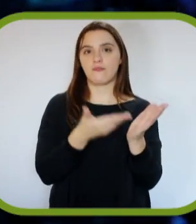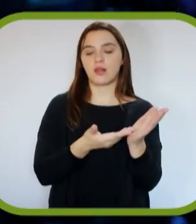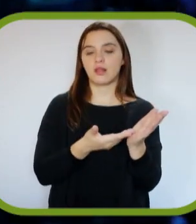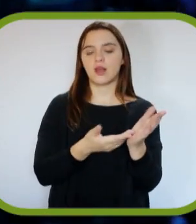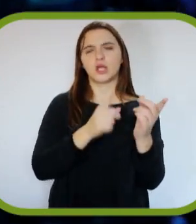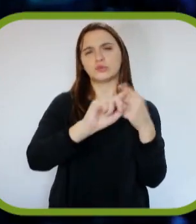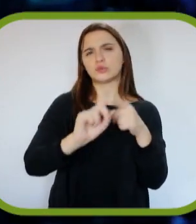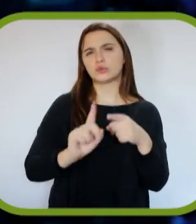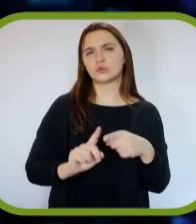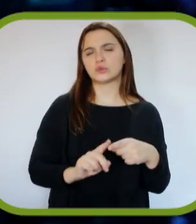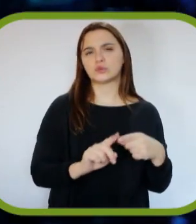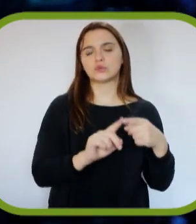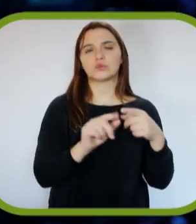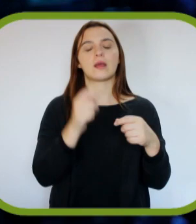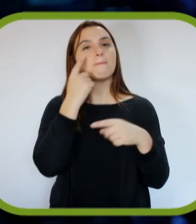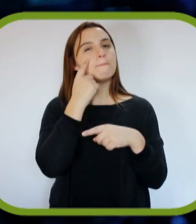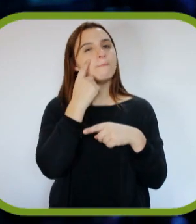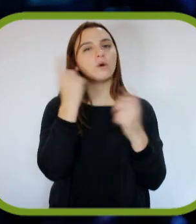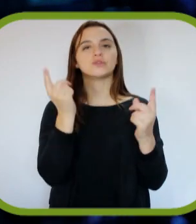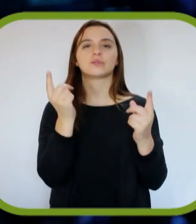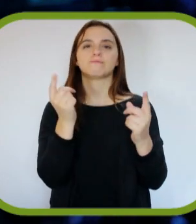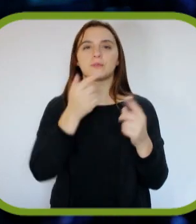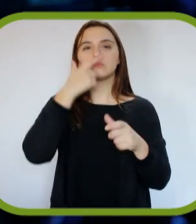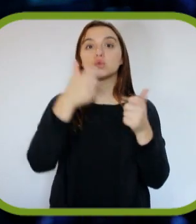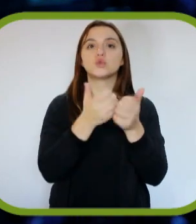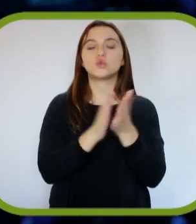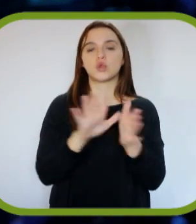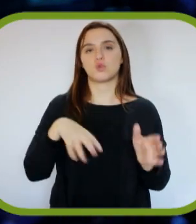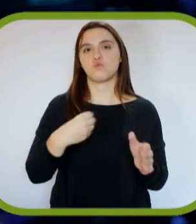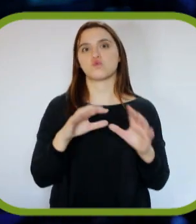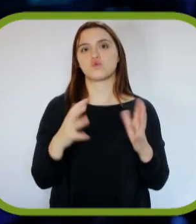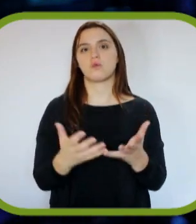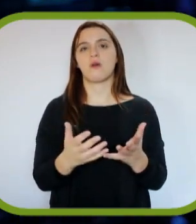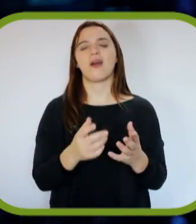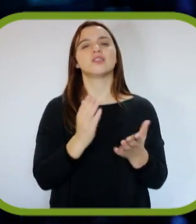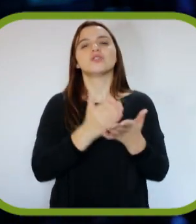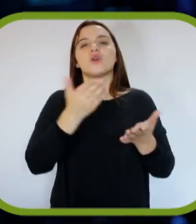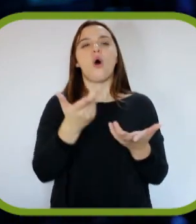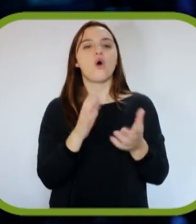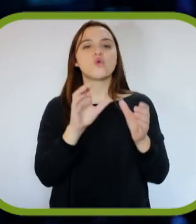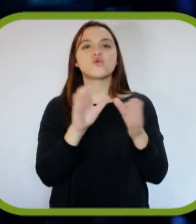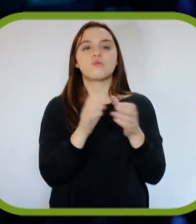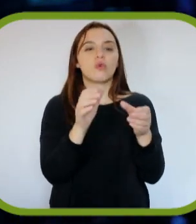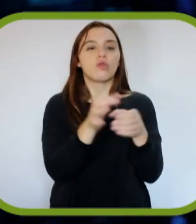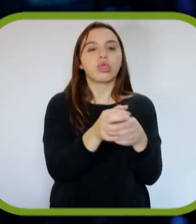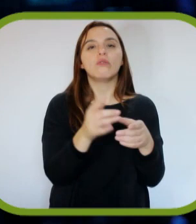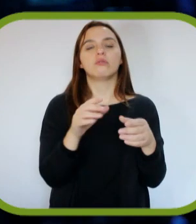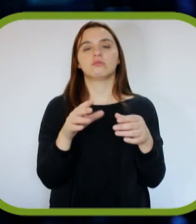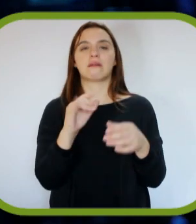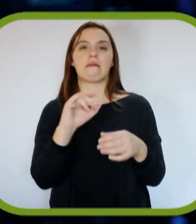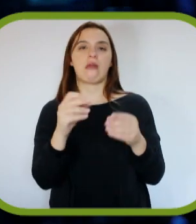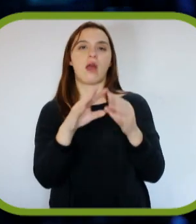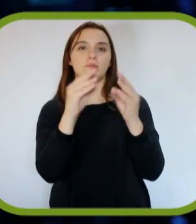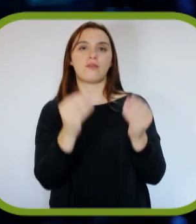are available are diverse and representative of all the people in the world, not just populations of places where these